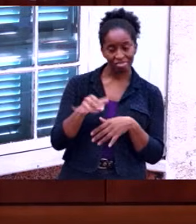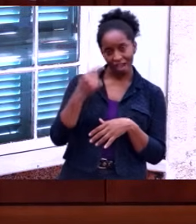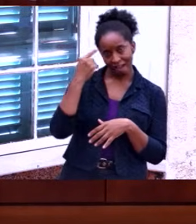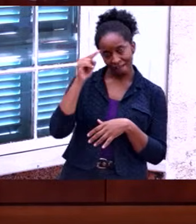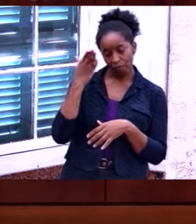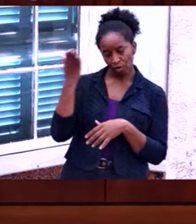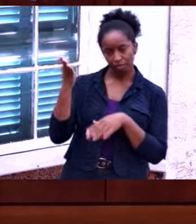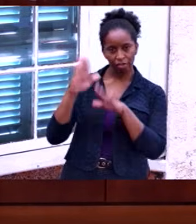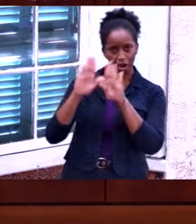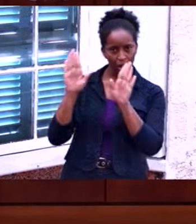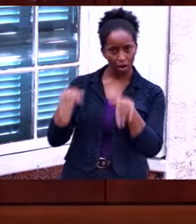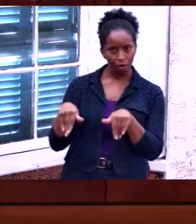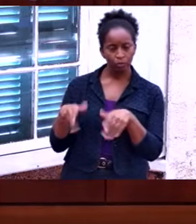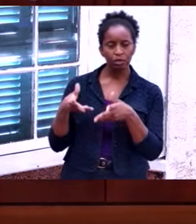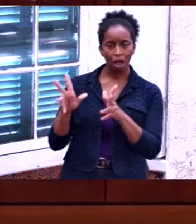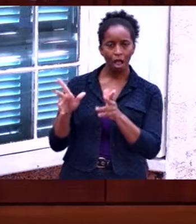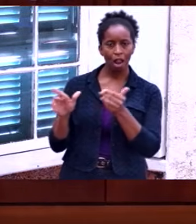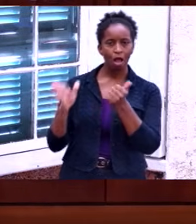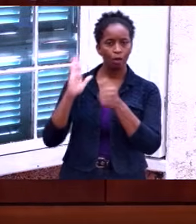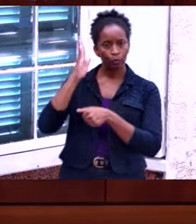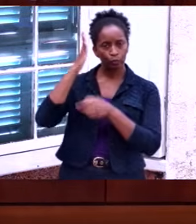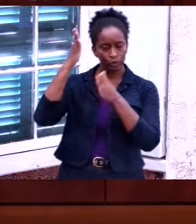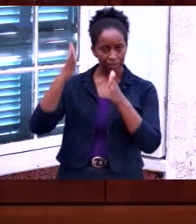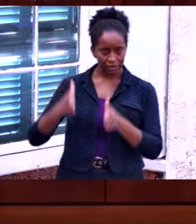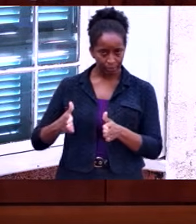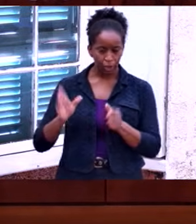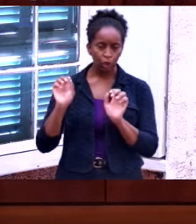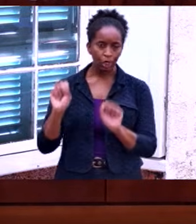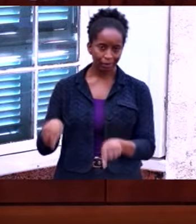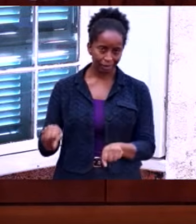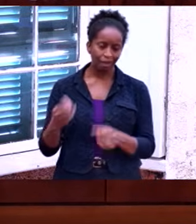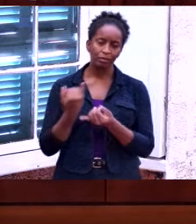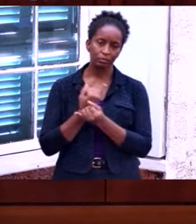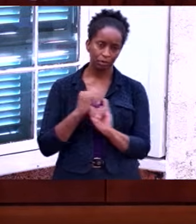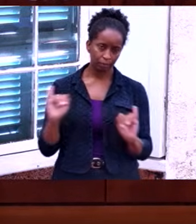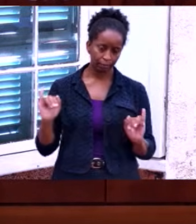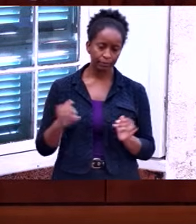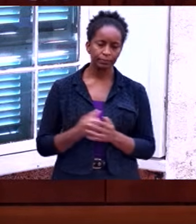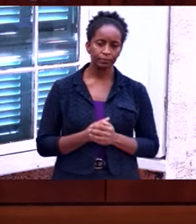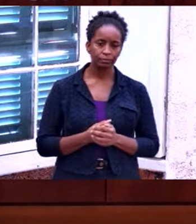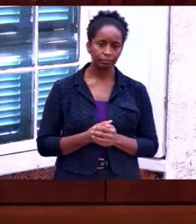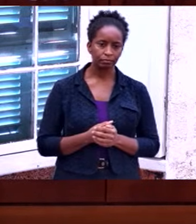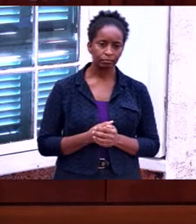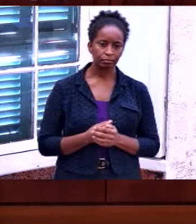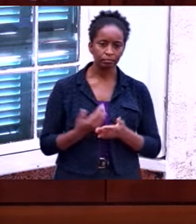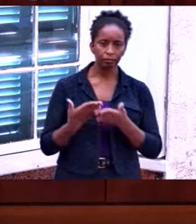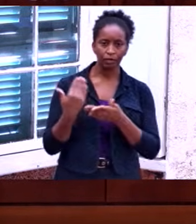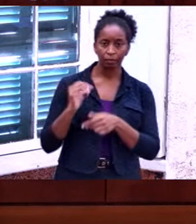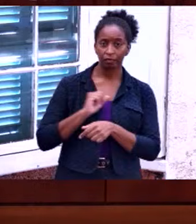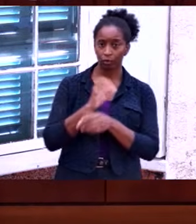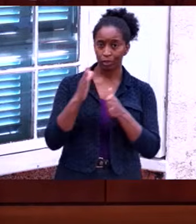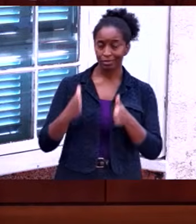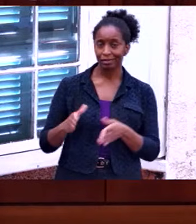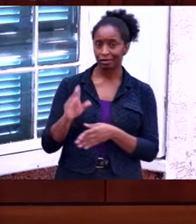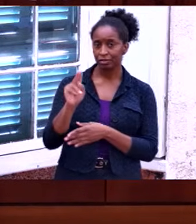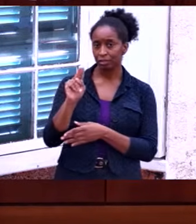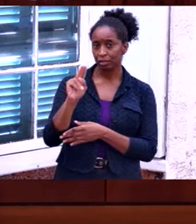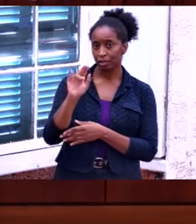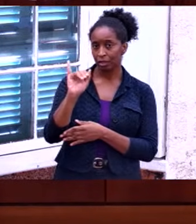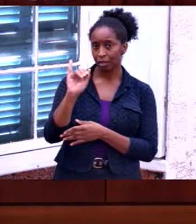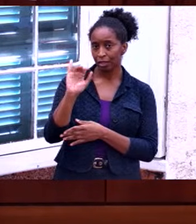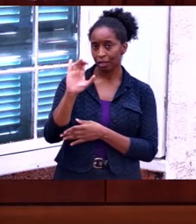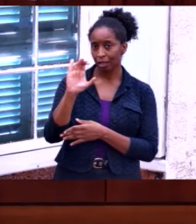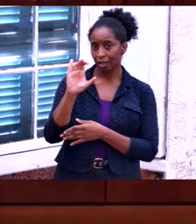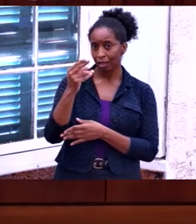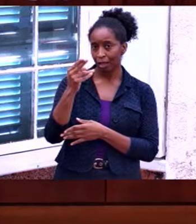Now, I want to speak specifically about I believe Senator Nichols spoke about the differences between the UK system